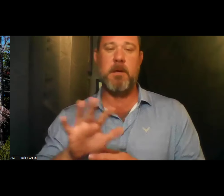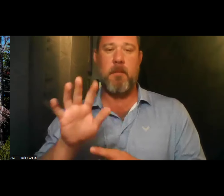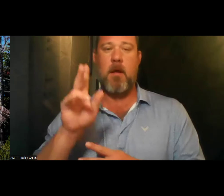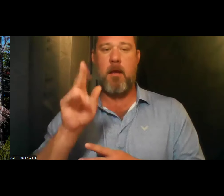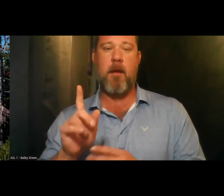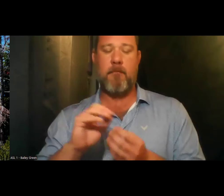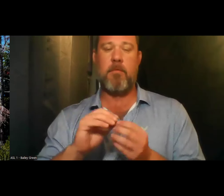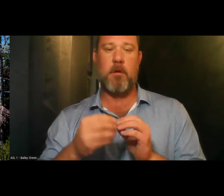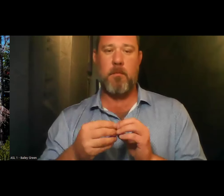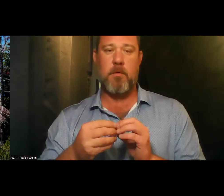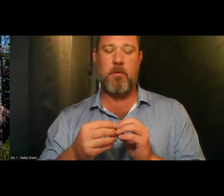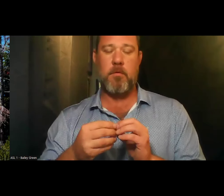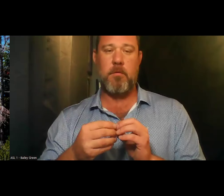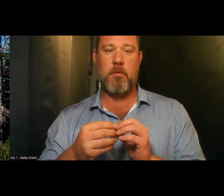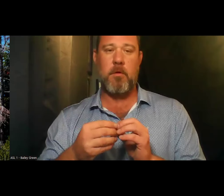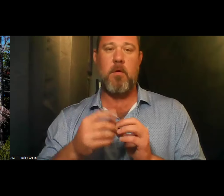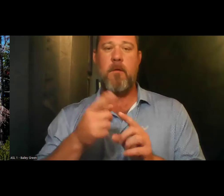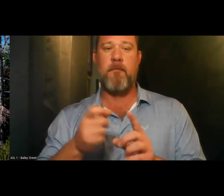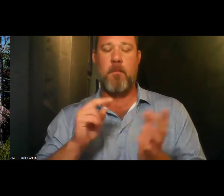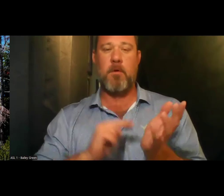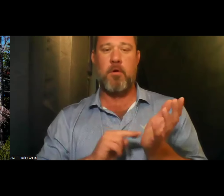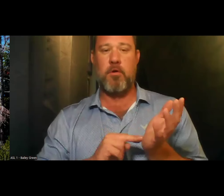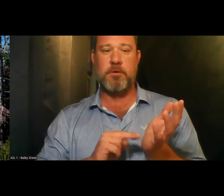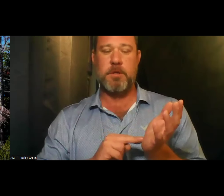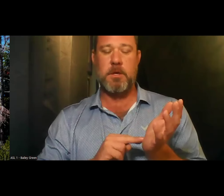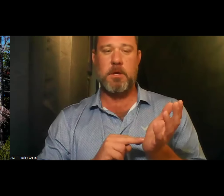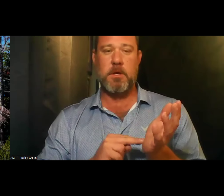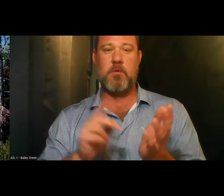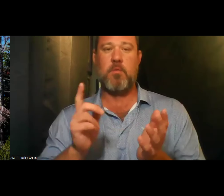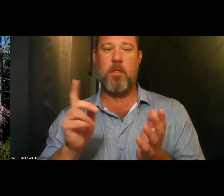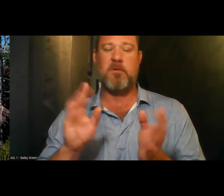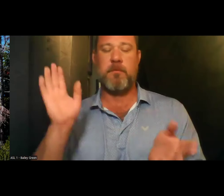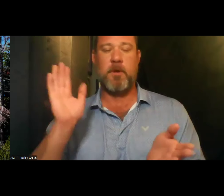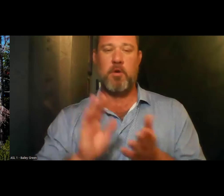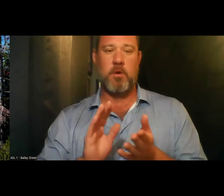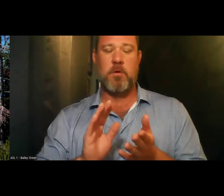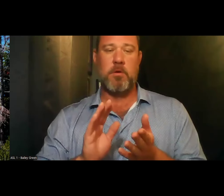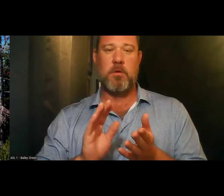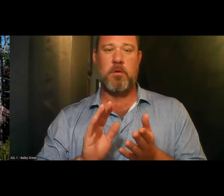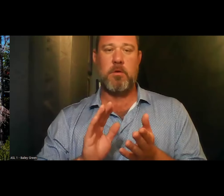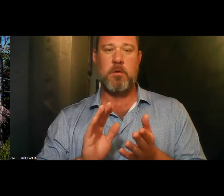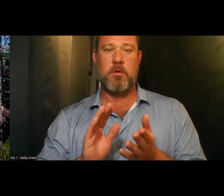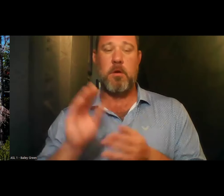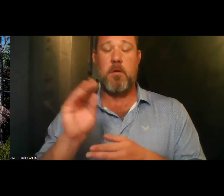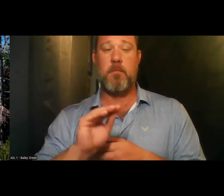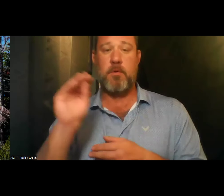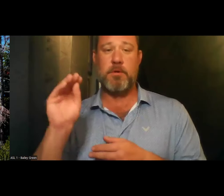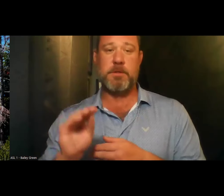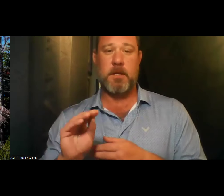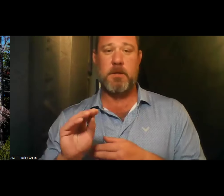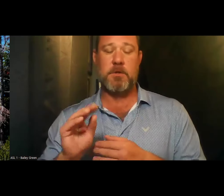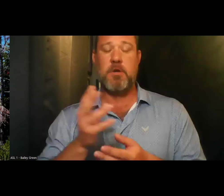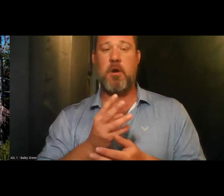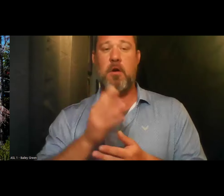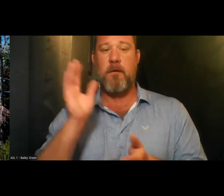the number that generate from nursing facilities, where there are far fewer. So percentage-wise,